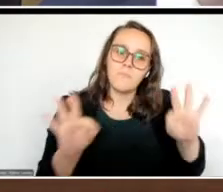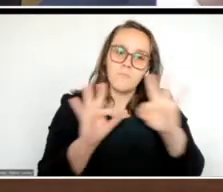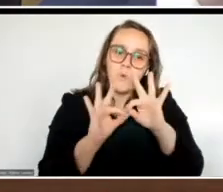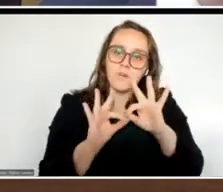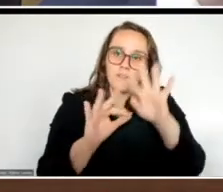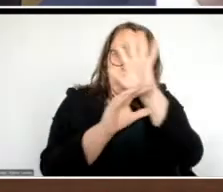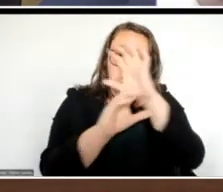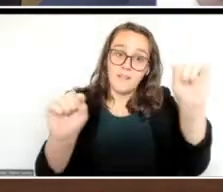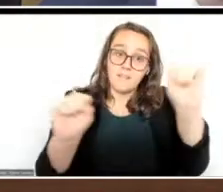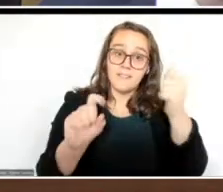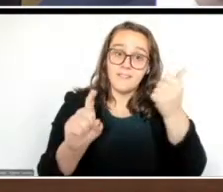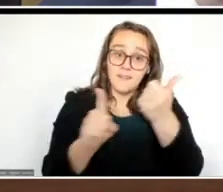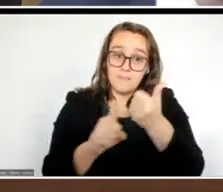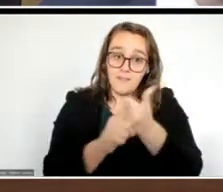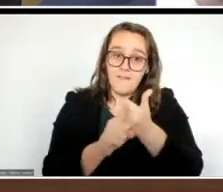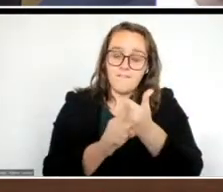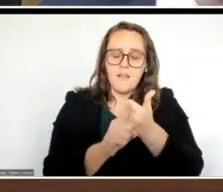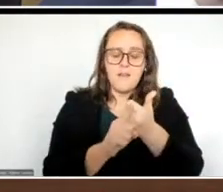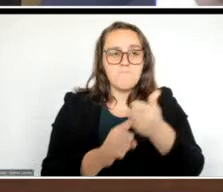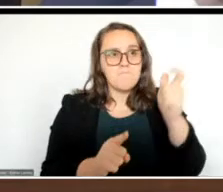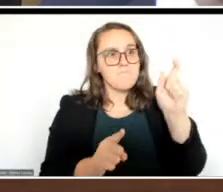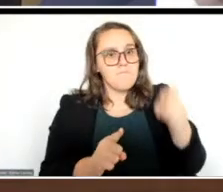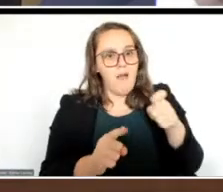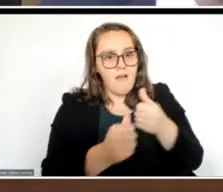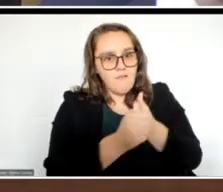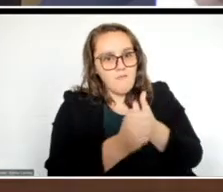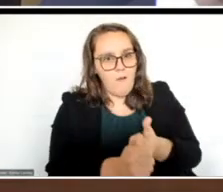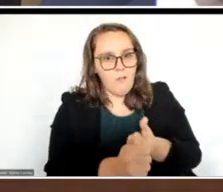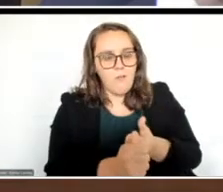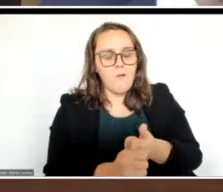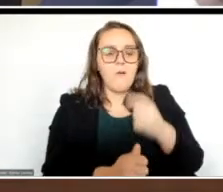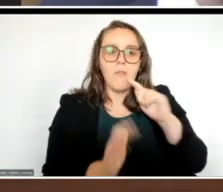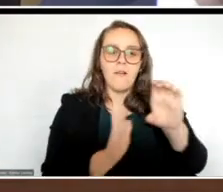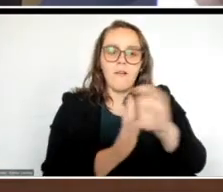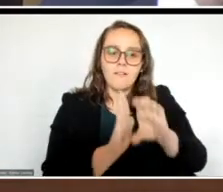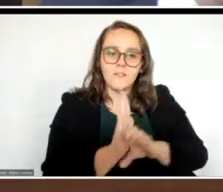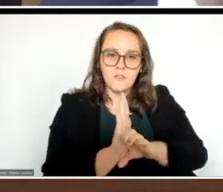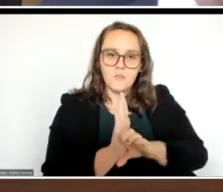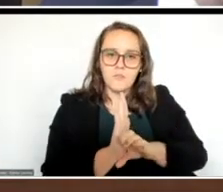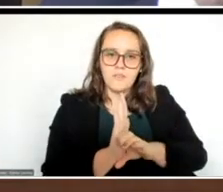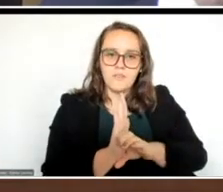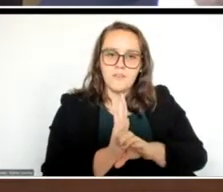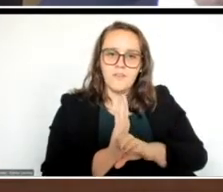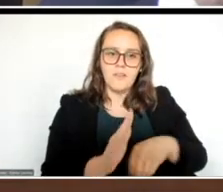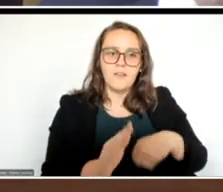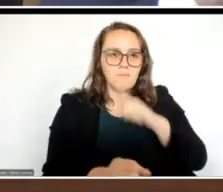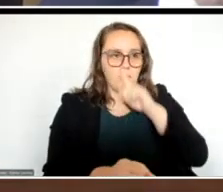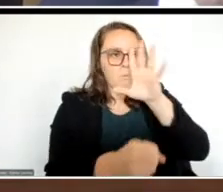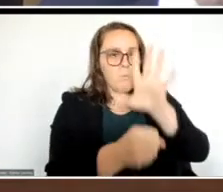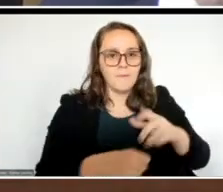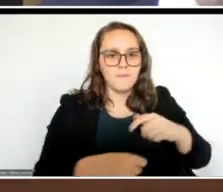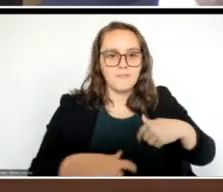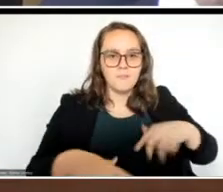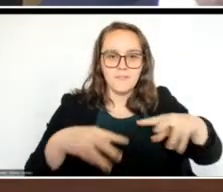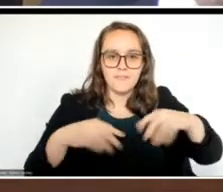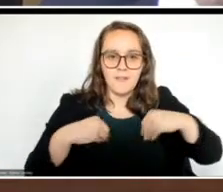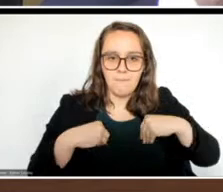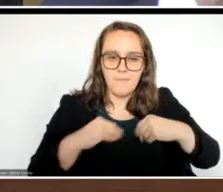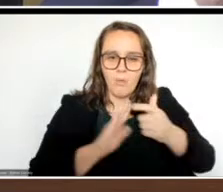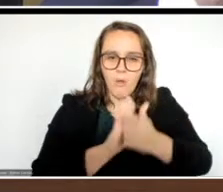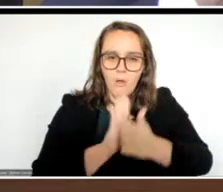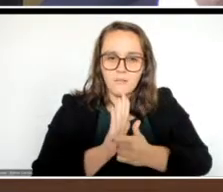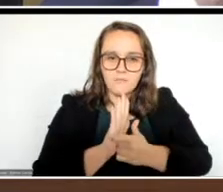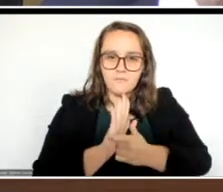constitutional obligation to faithfully execute the laws, swears to accept them. What happens when the